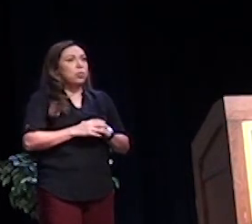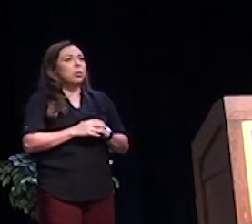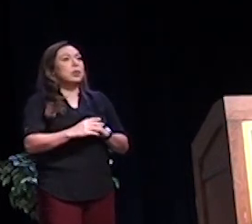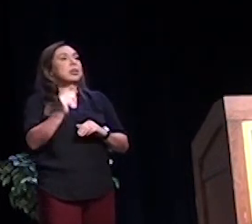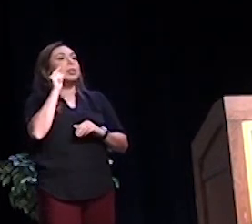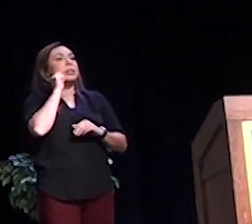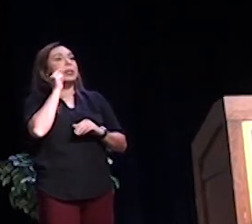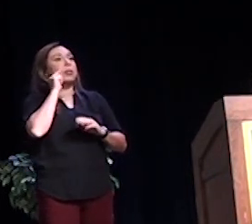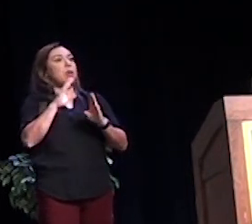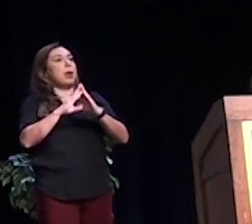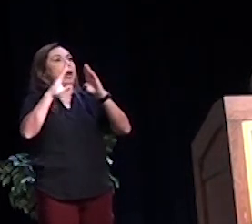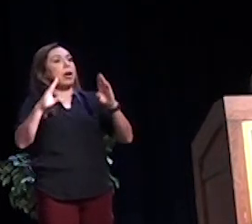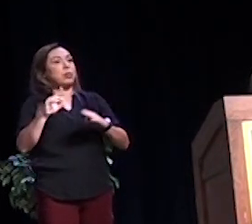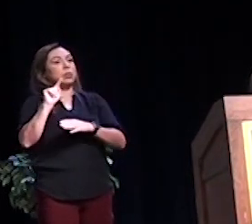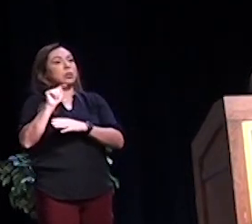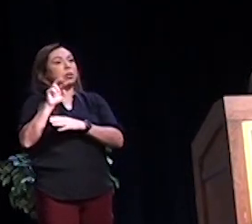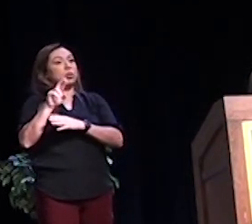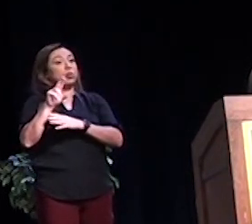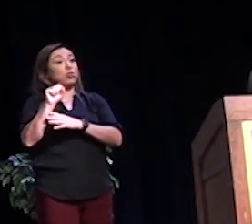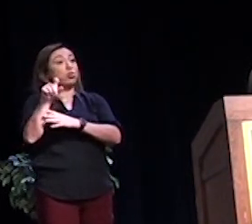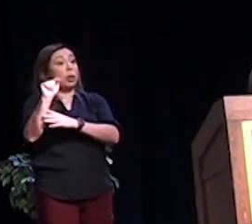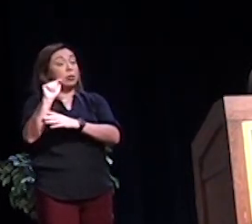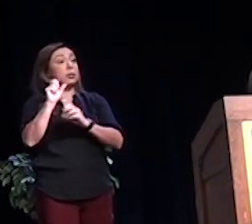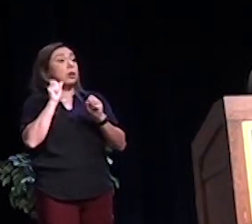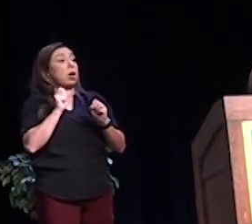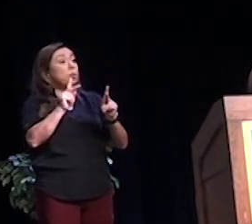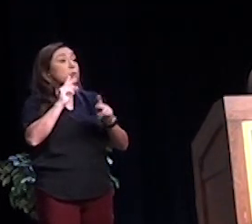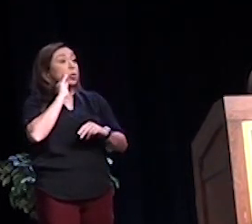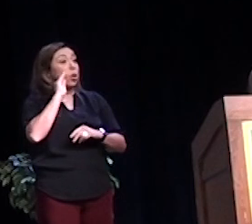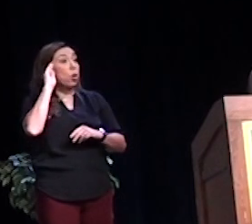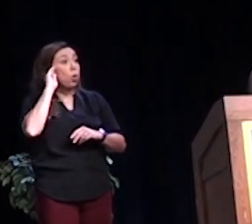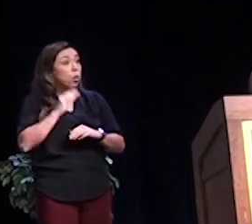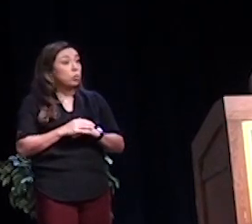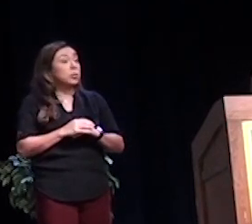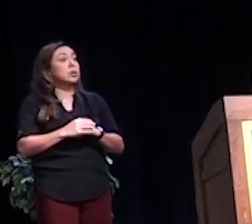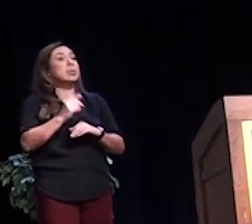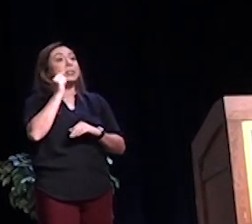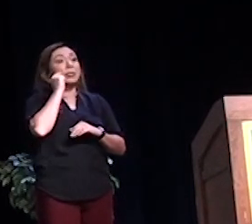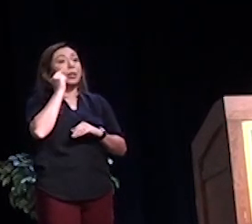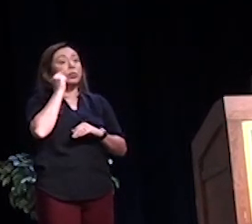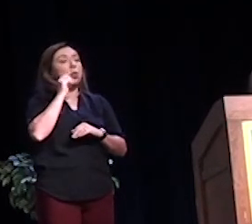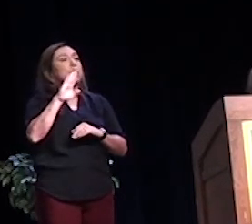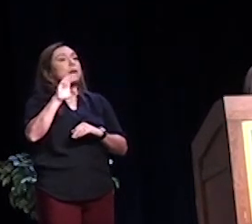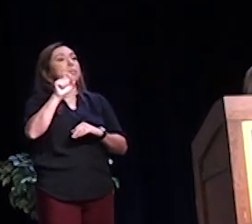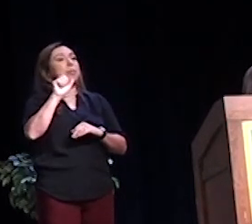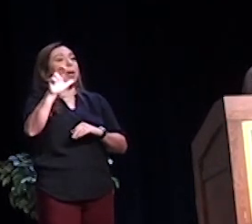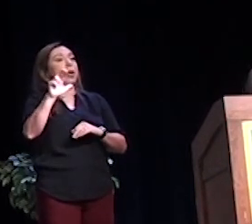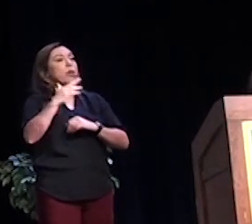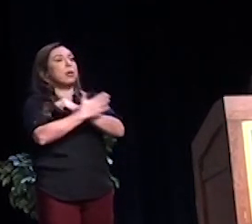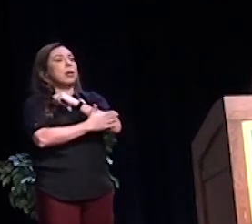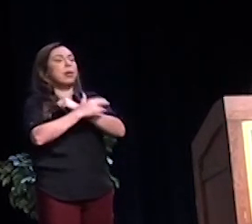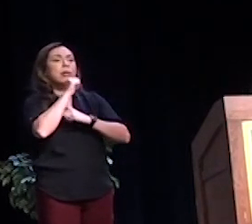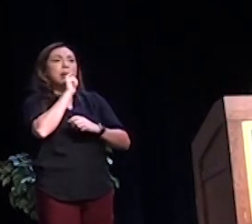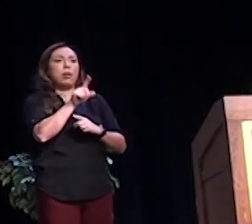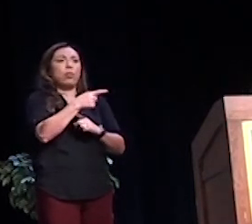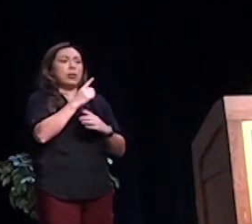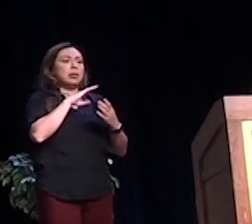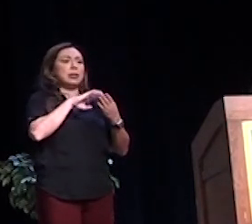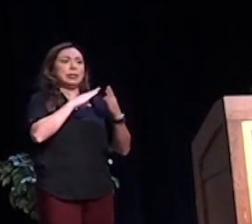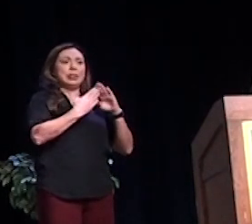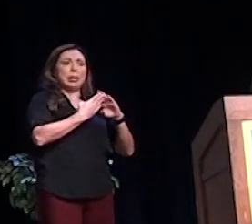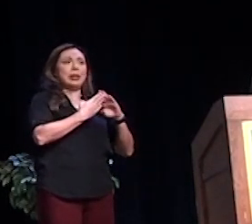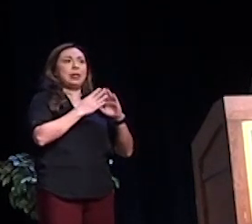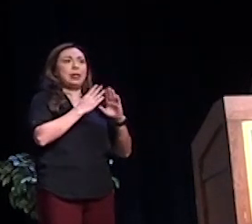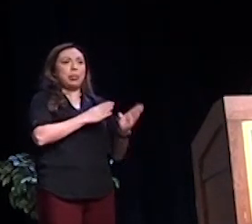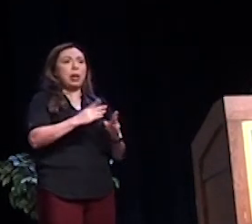San Antonio Housing Trust, Opportunity Home San Antonio, and Bexar County. It's not just a city plan, it's a community